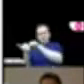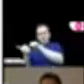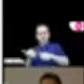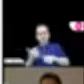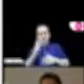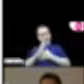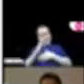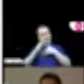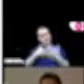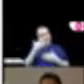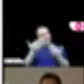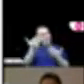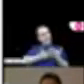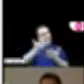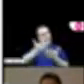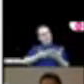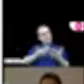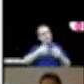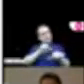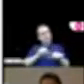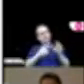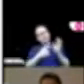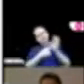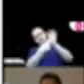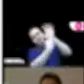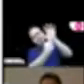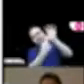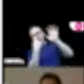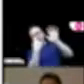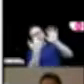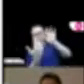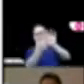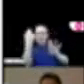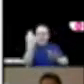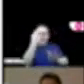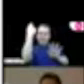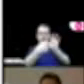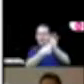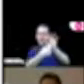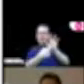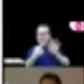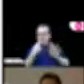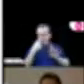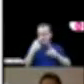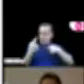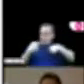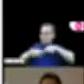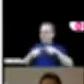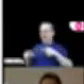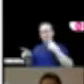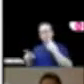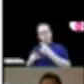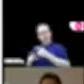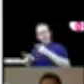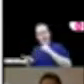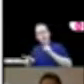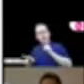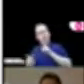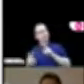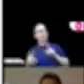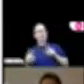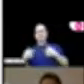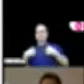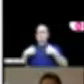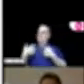success. Once she got the success, she started to tell people about the woman who helped her. And then